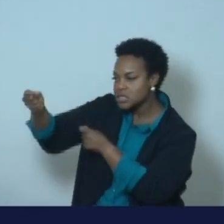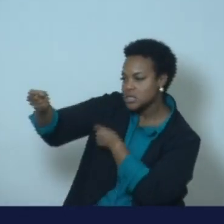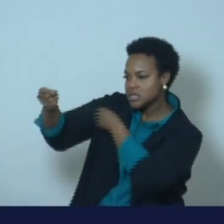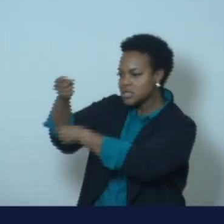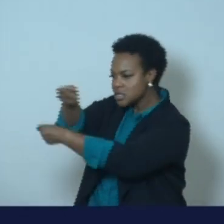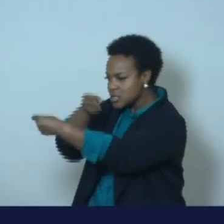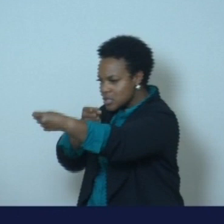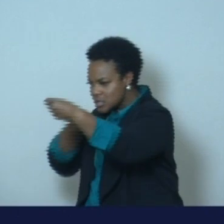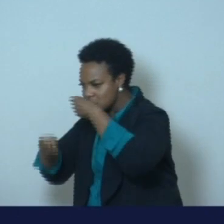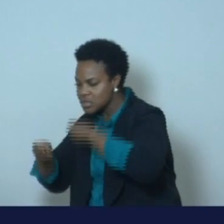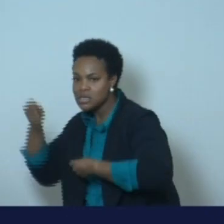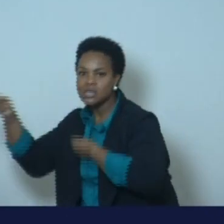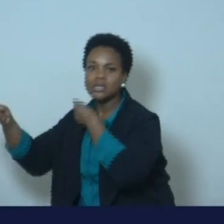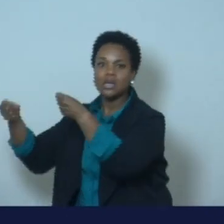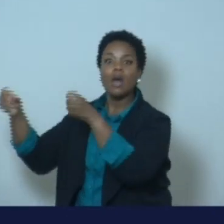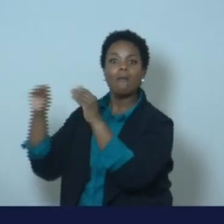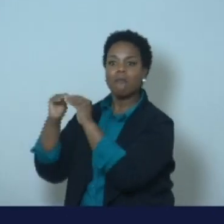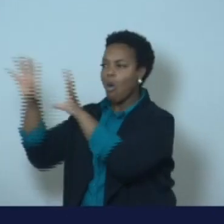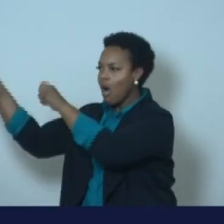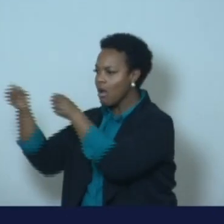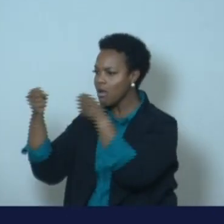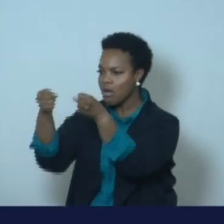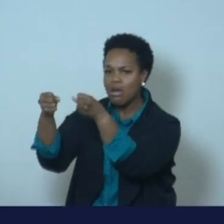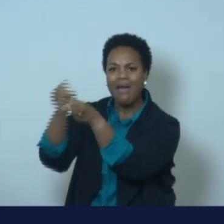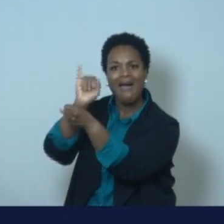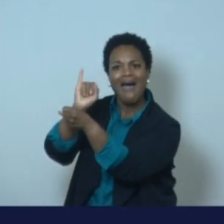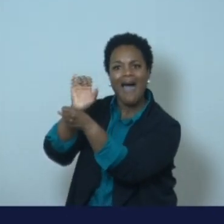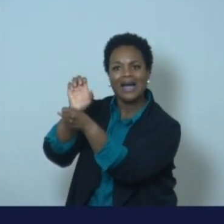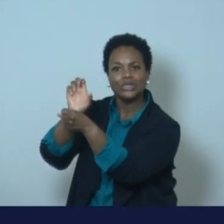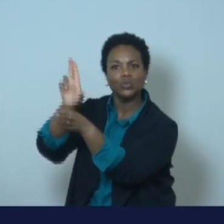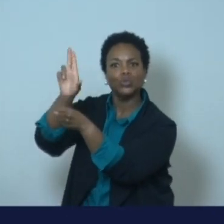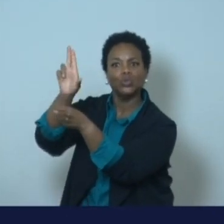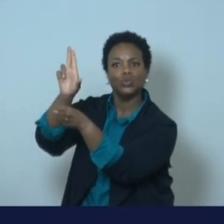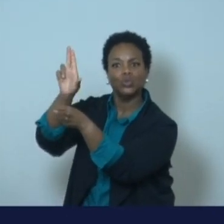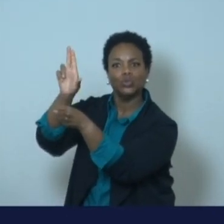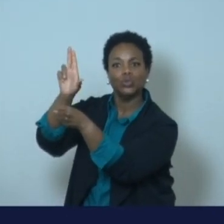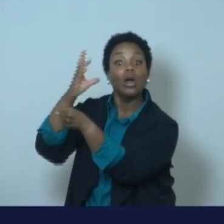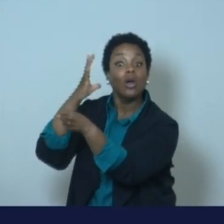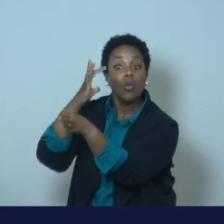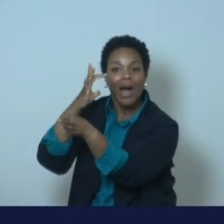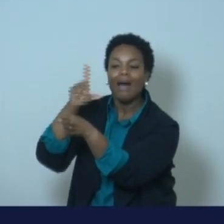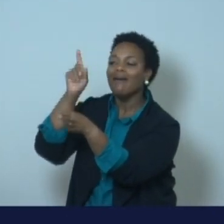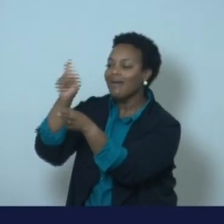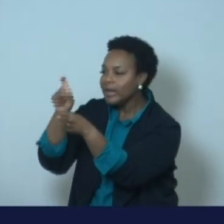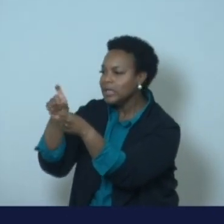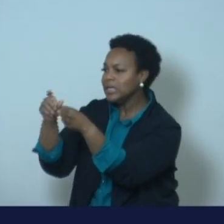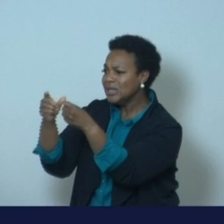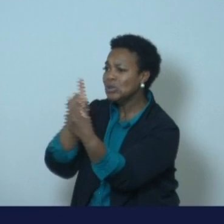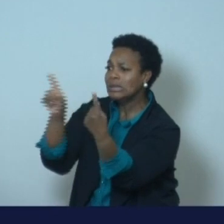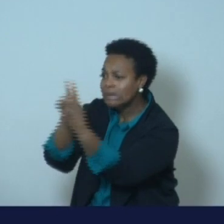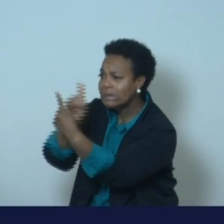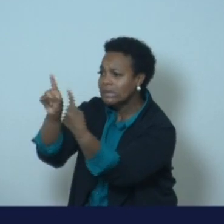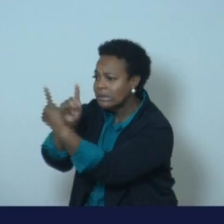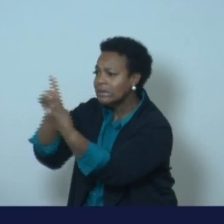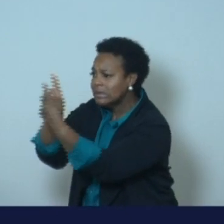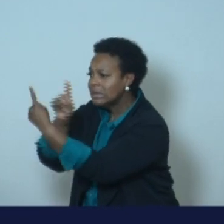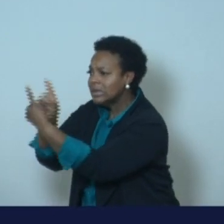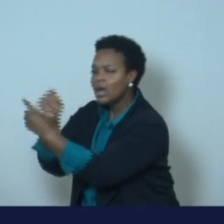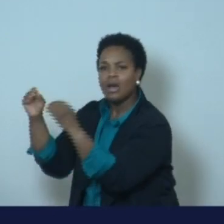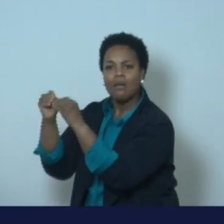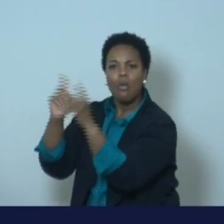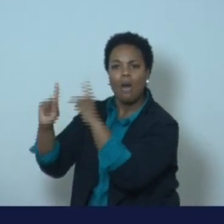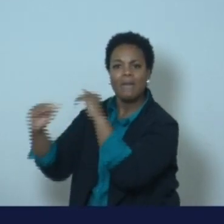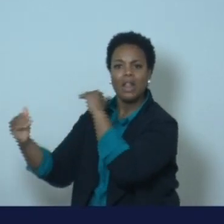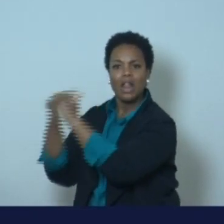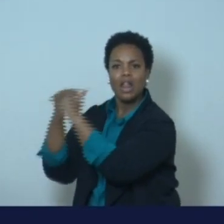can expand the number of patients you can see in a hospital. And while we do this safely, it is